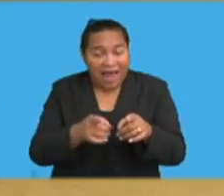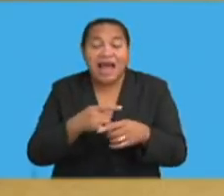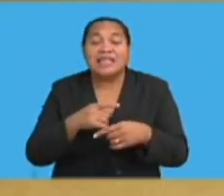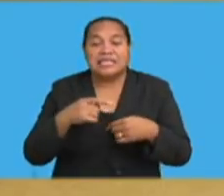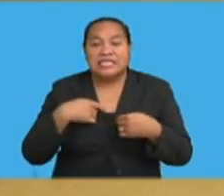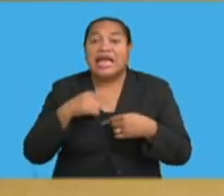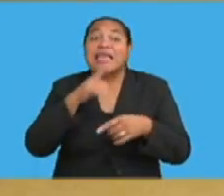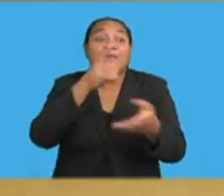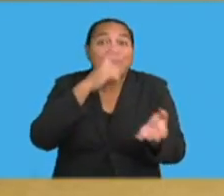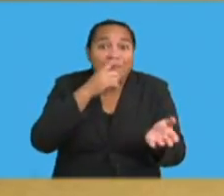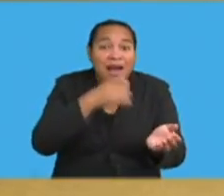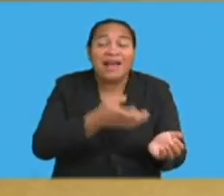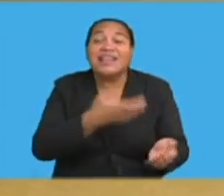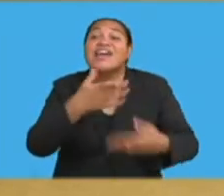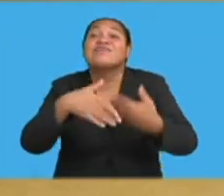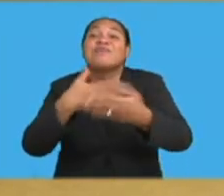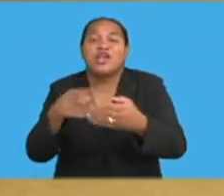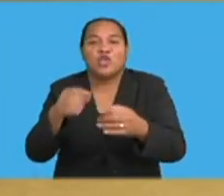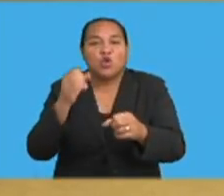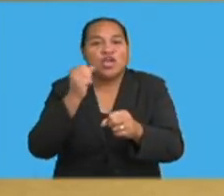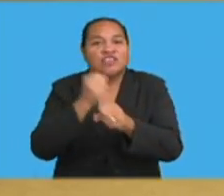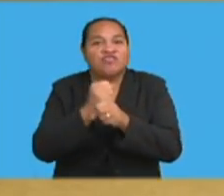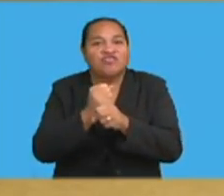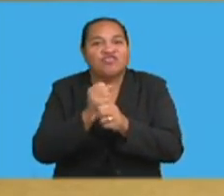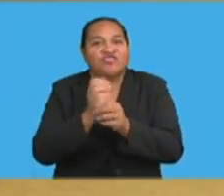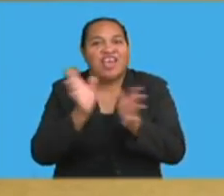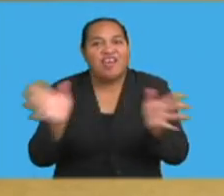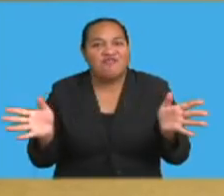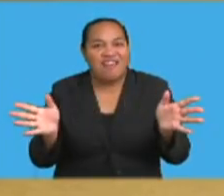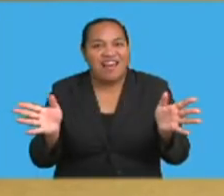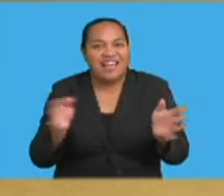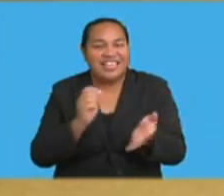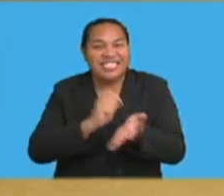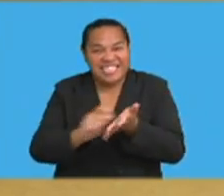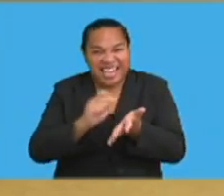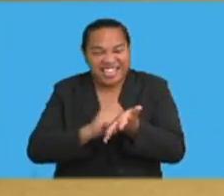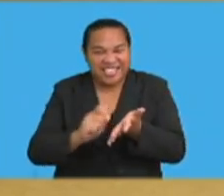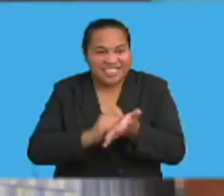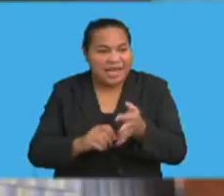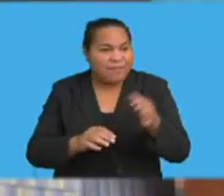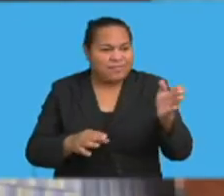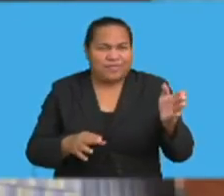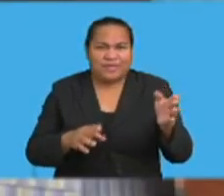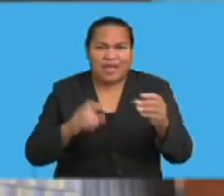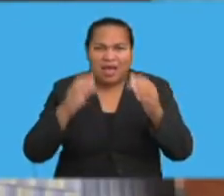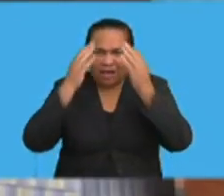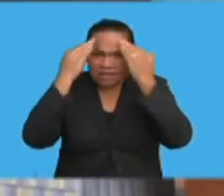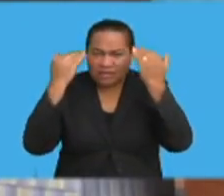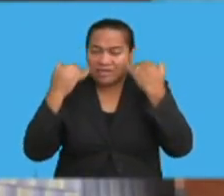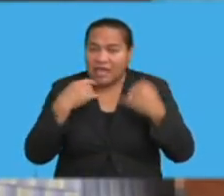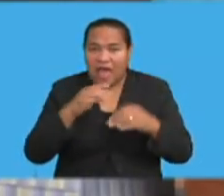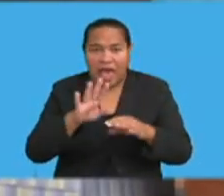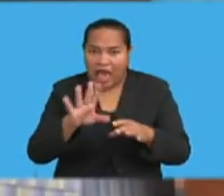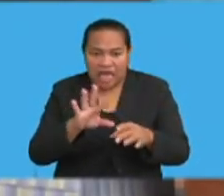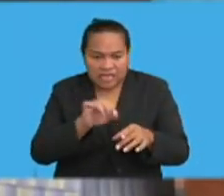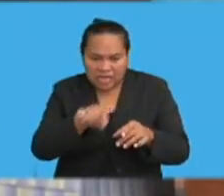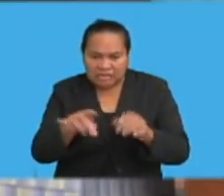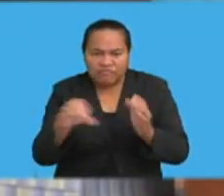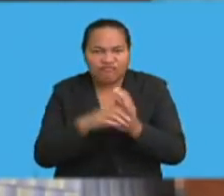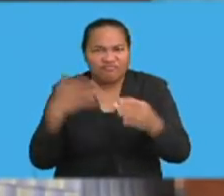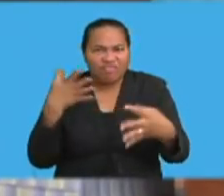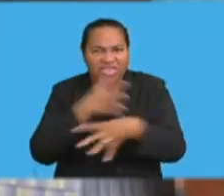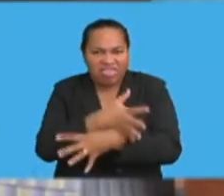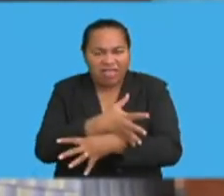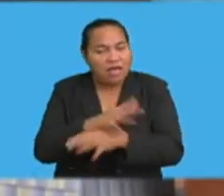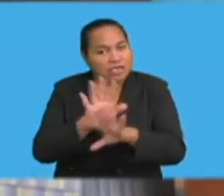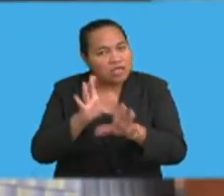General Secretary, and he issued a statement. That's all. Point of order is really not to the content of what is being presented. It's on the rules and procedures